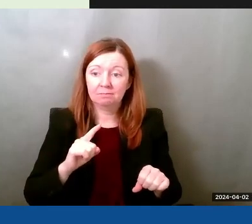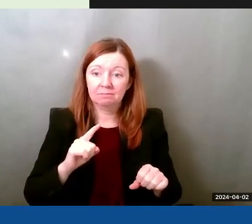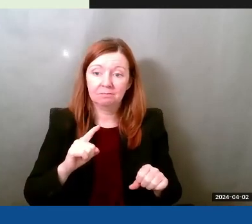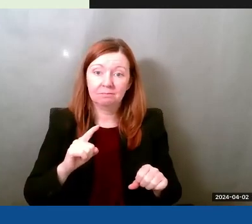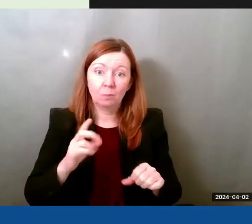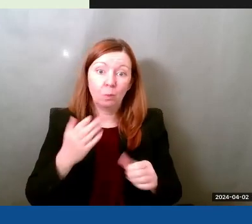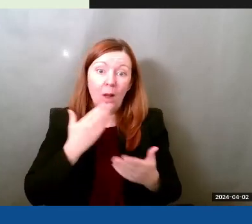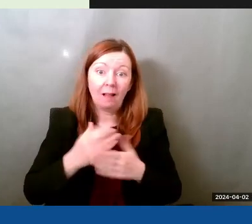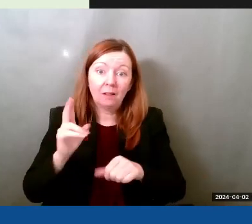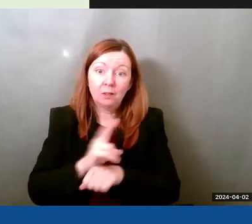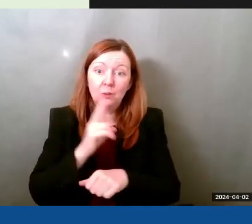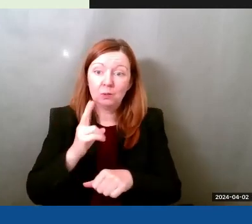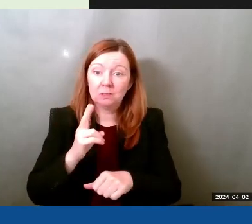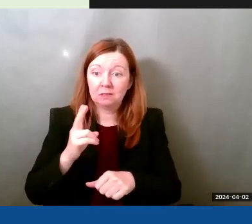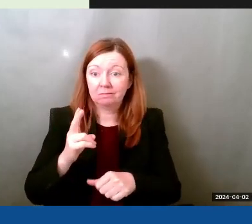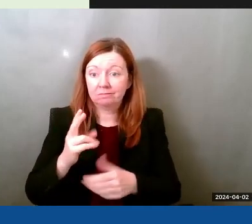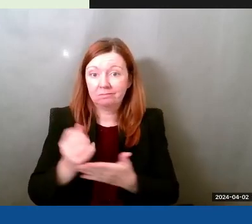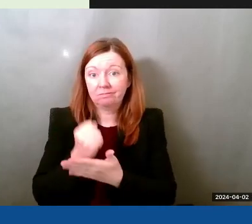well-used